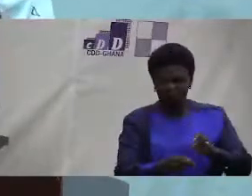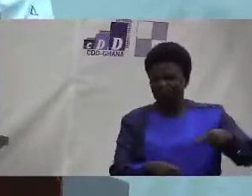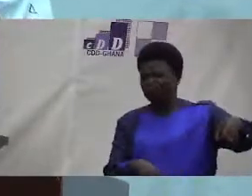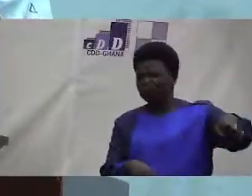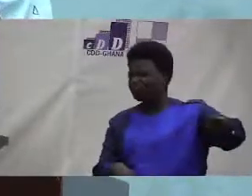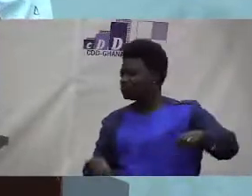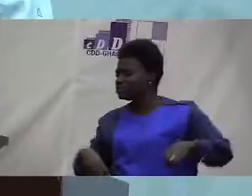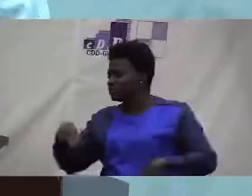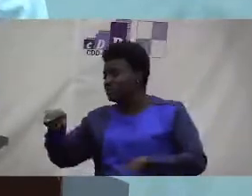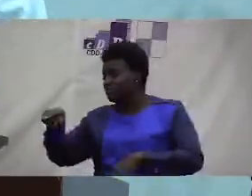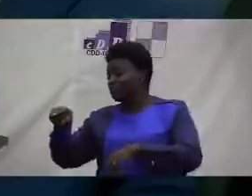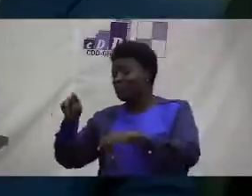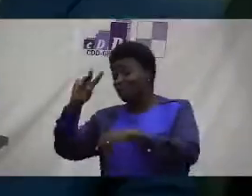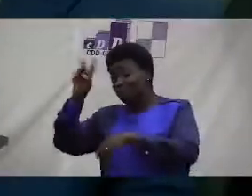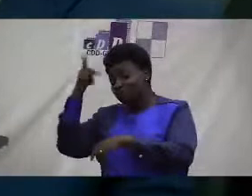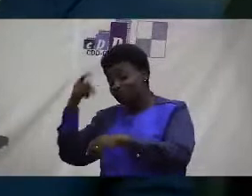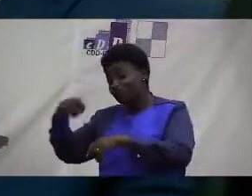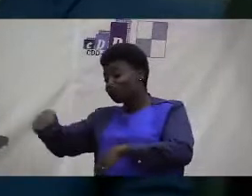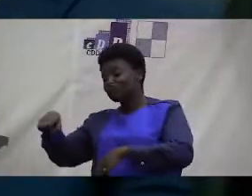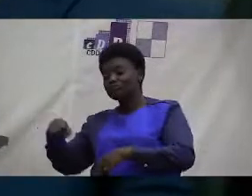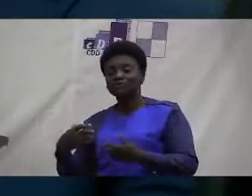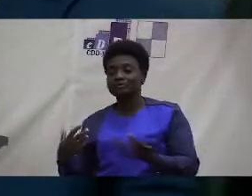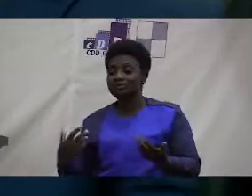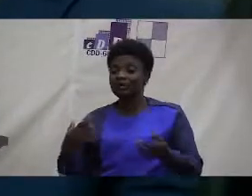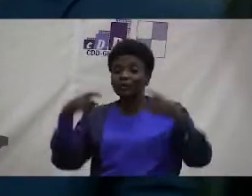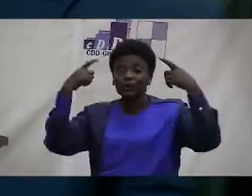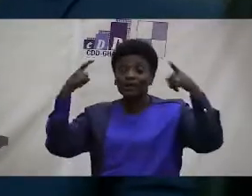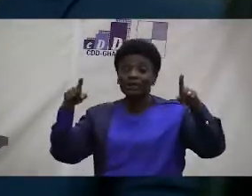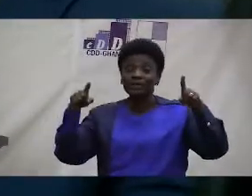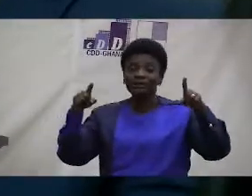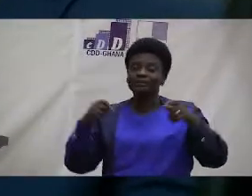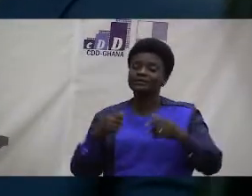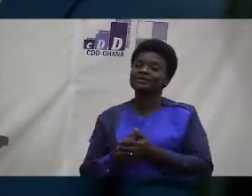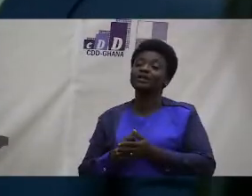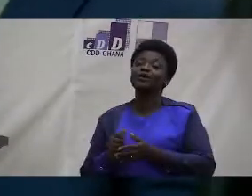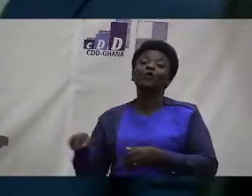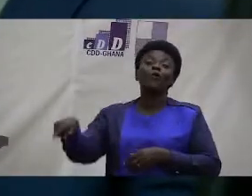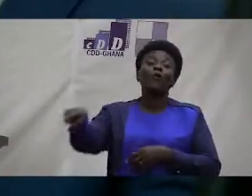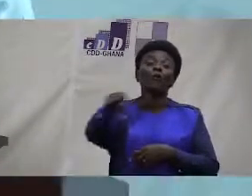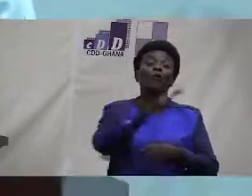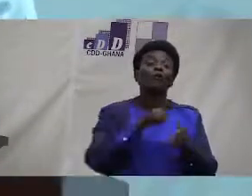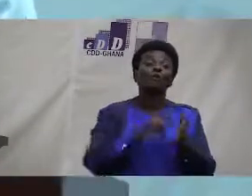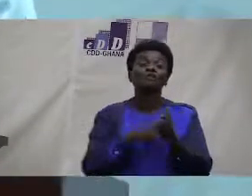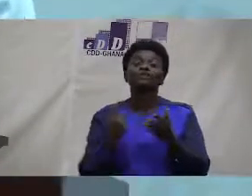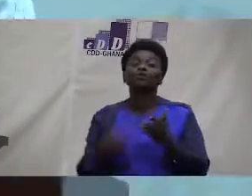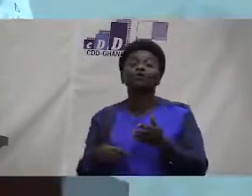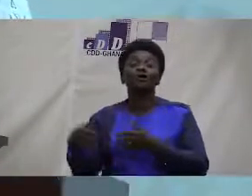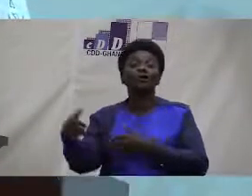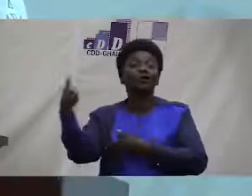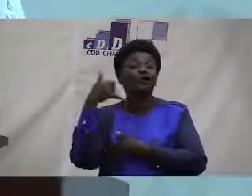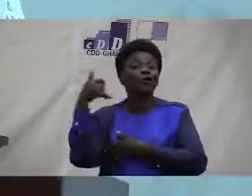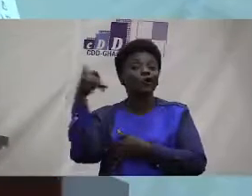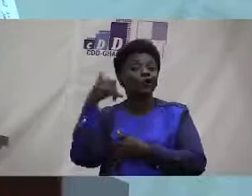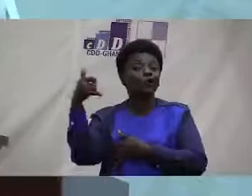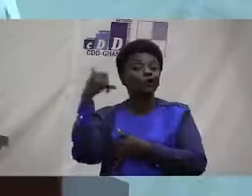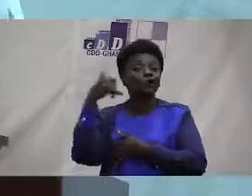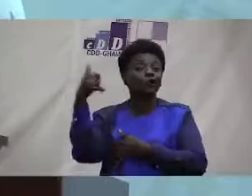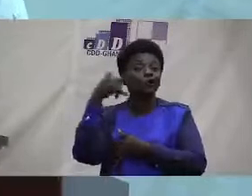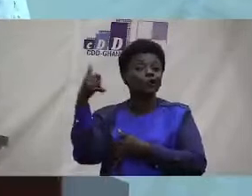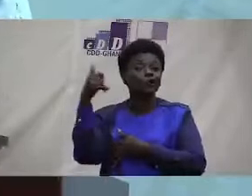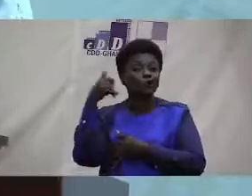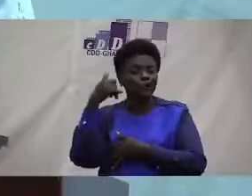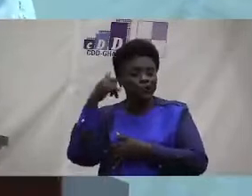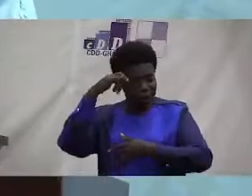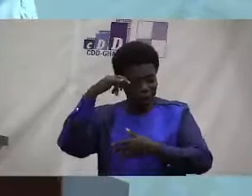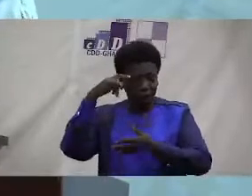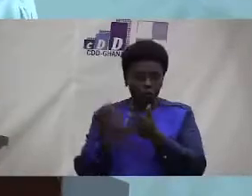like, all these so-called serial callers will run down the